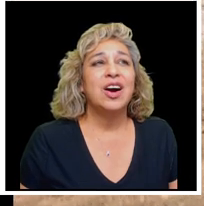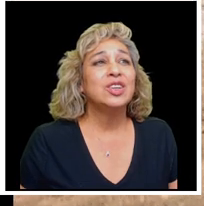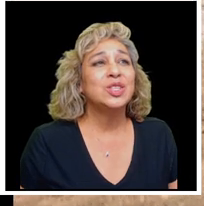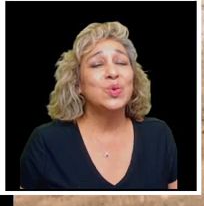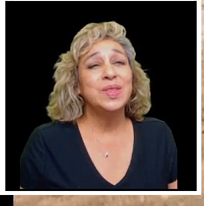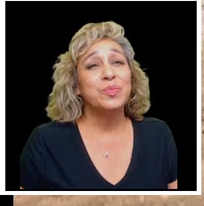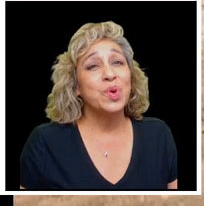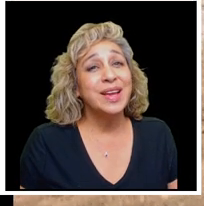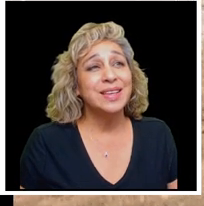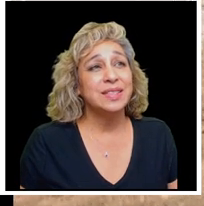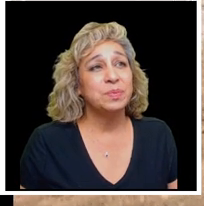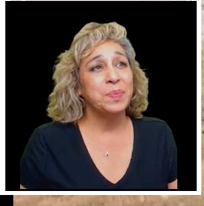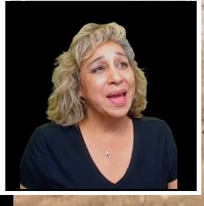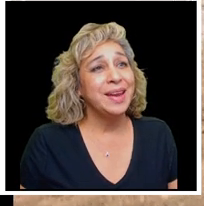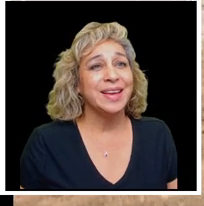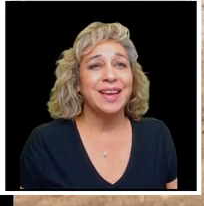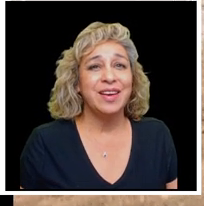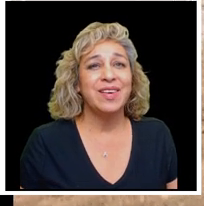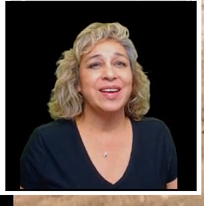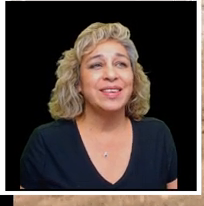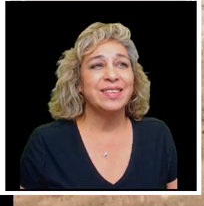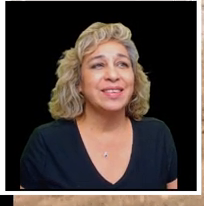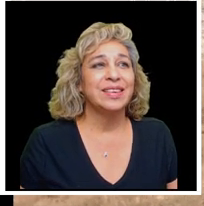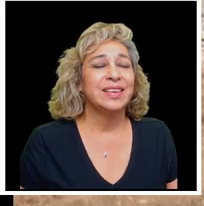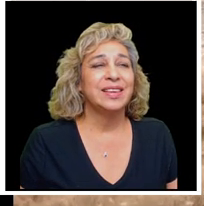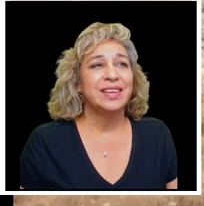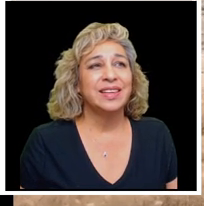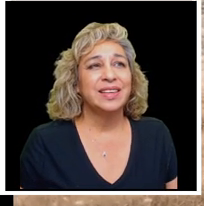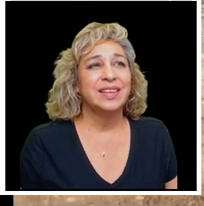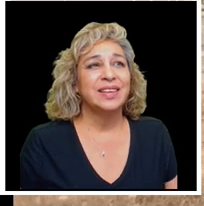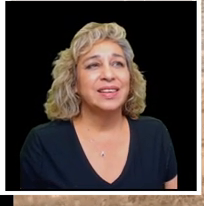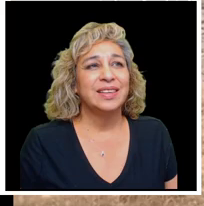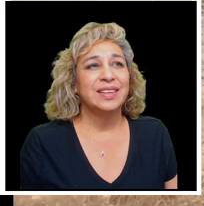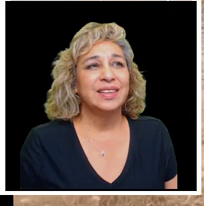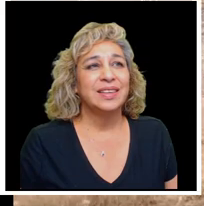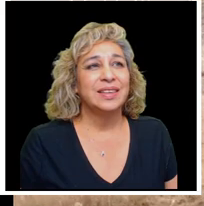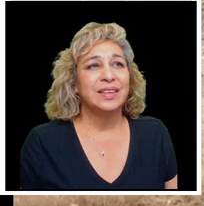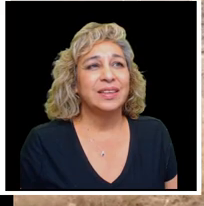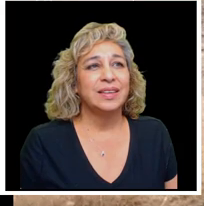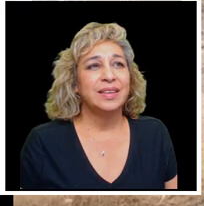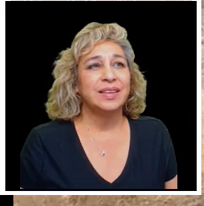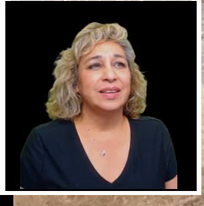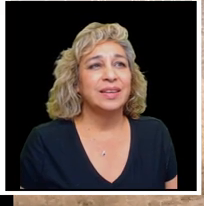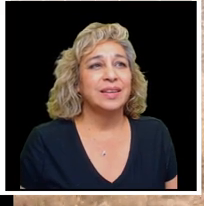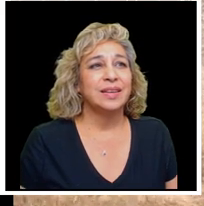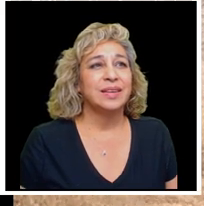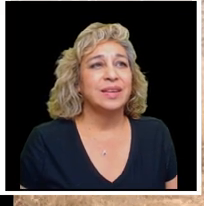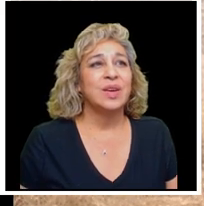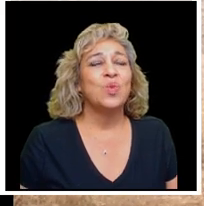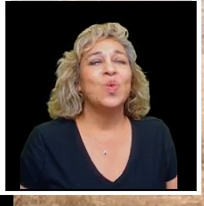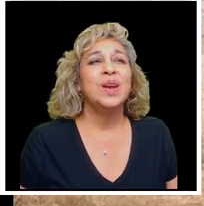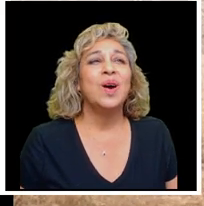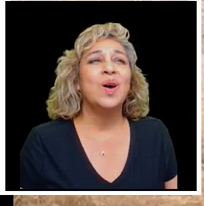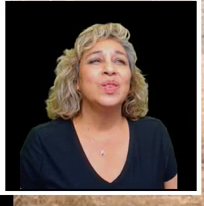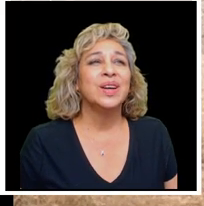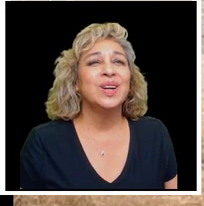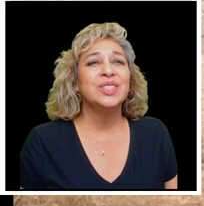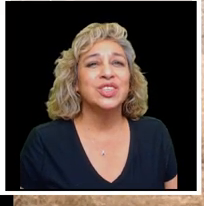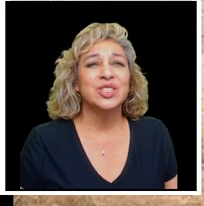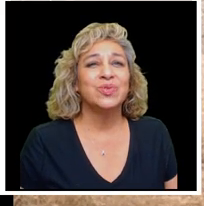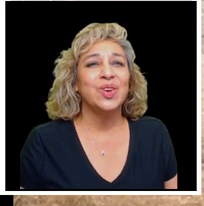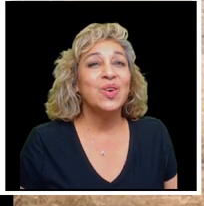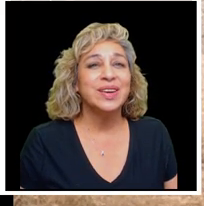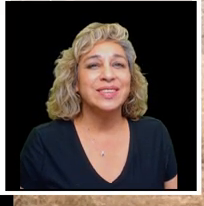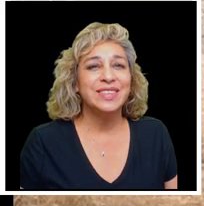also in the pre-hispanic era but no fluoroscein to let us do this when all the